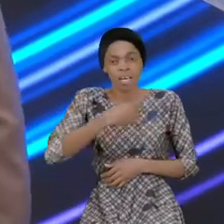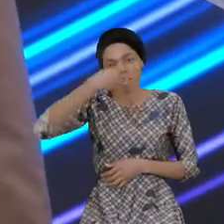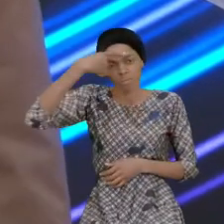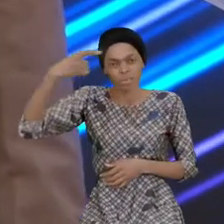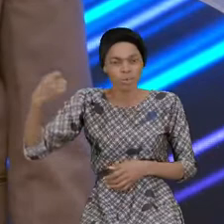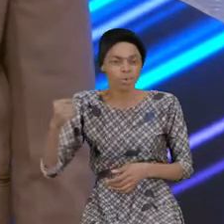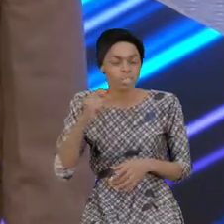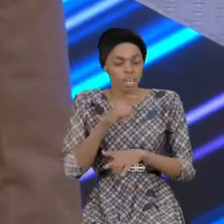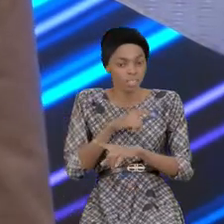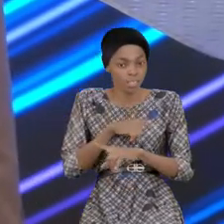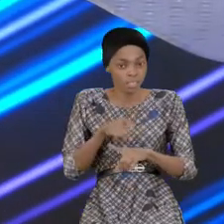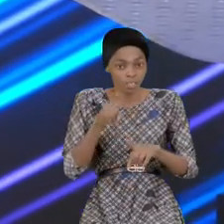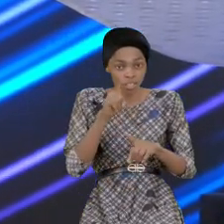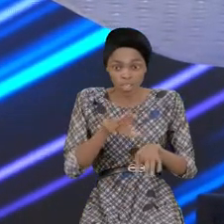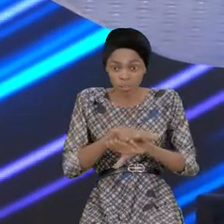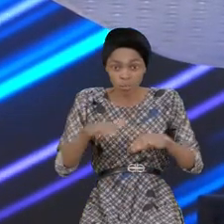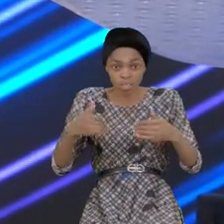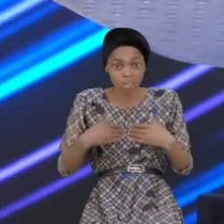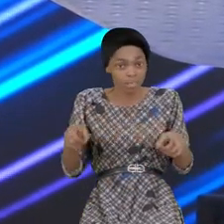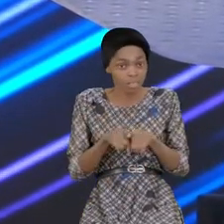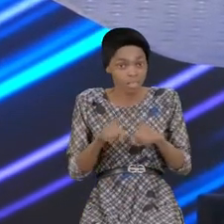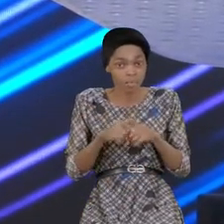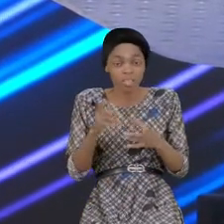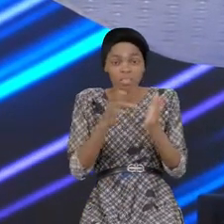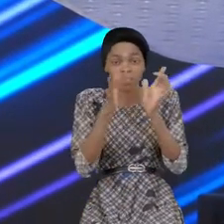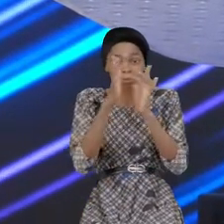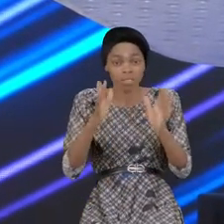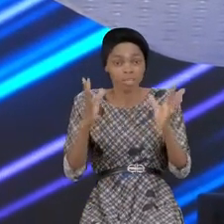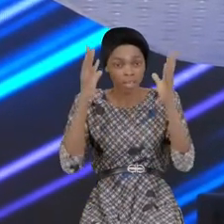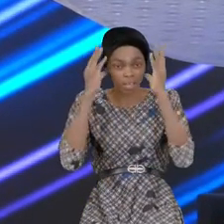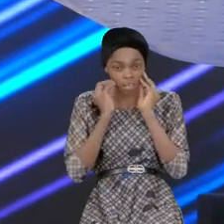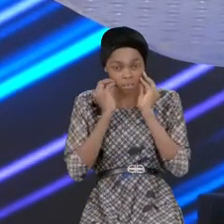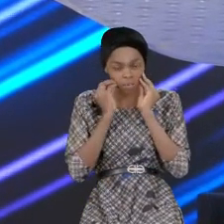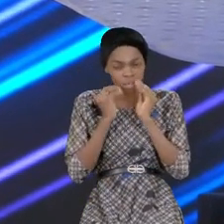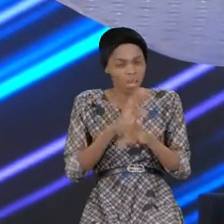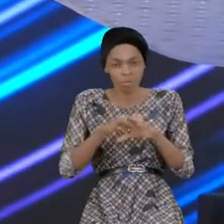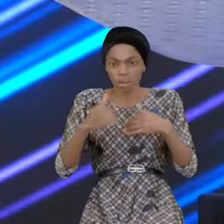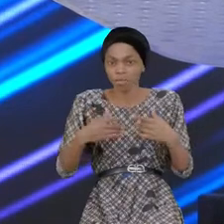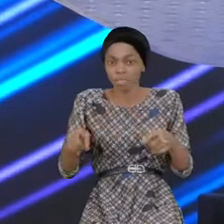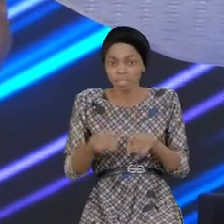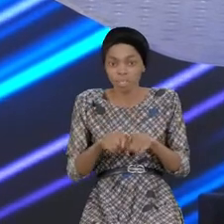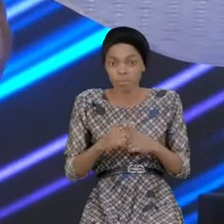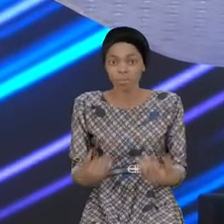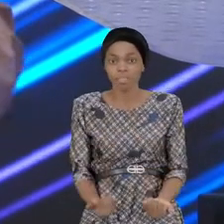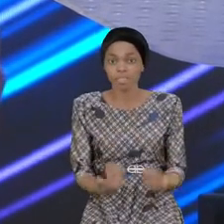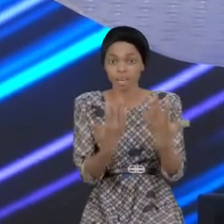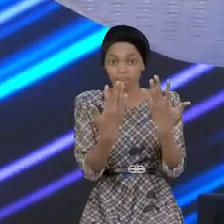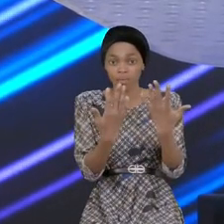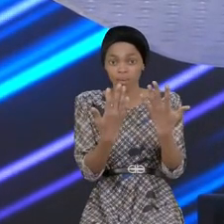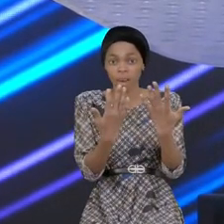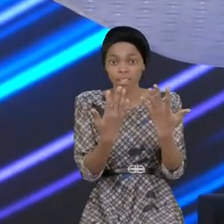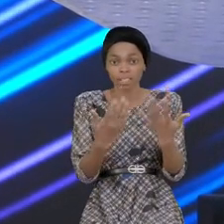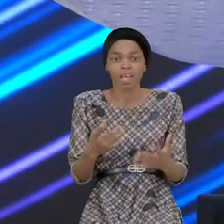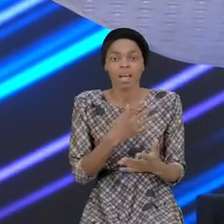the same Christian experience, the same self-denial, and the same strength and